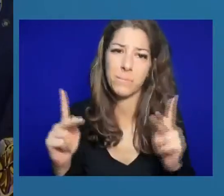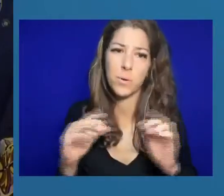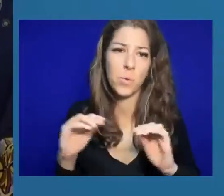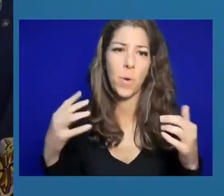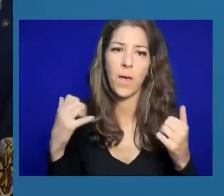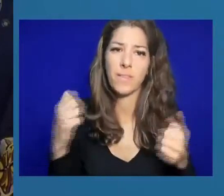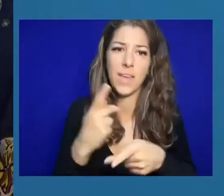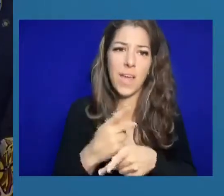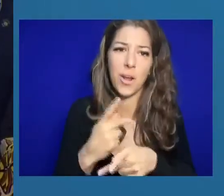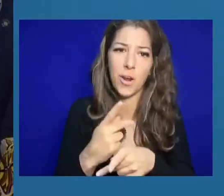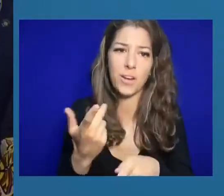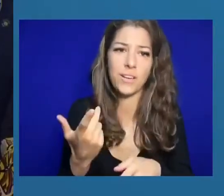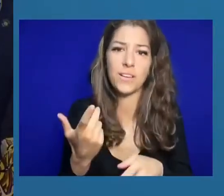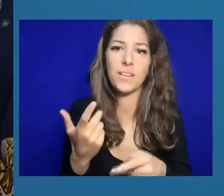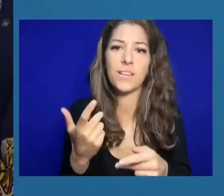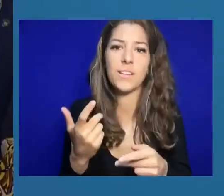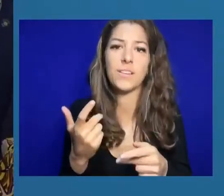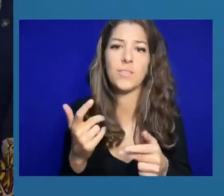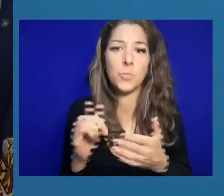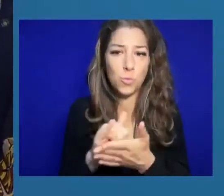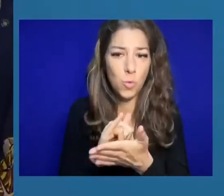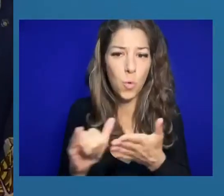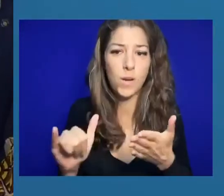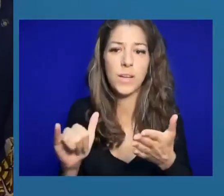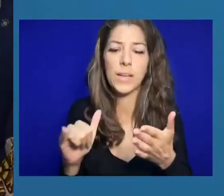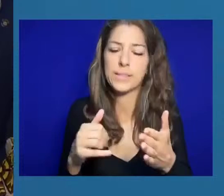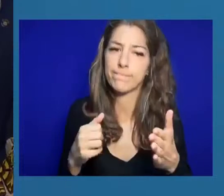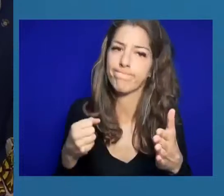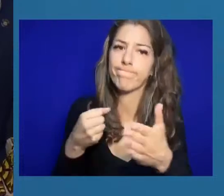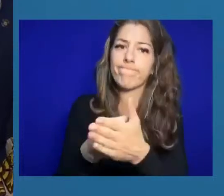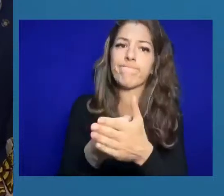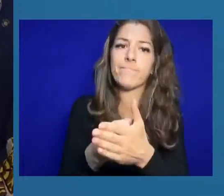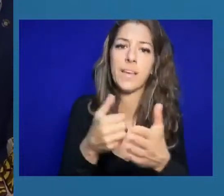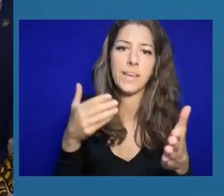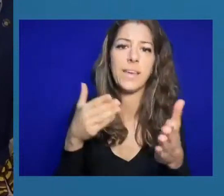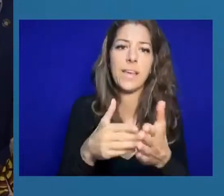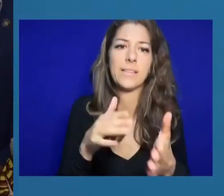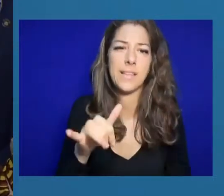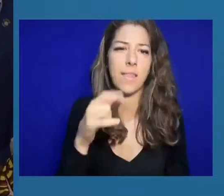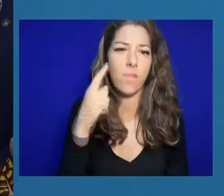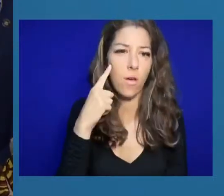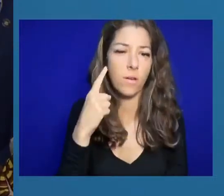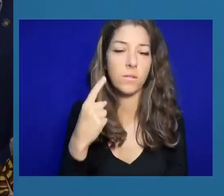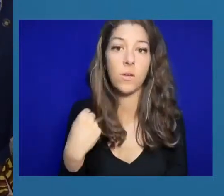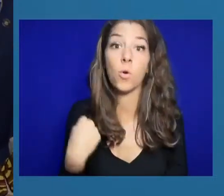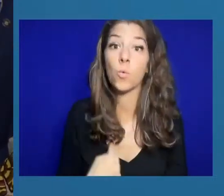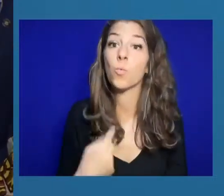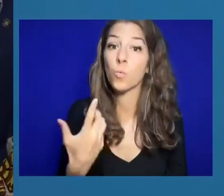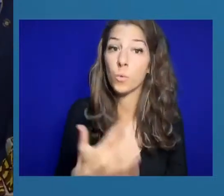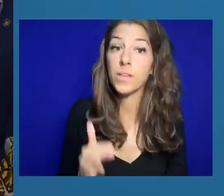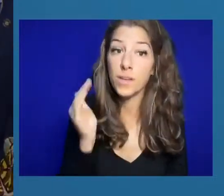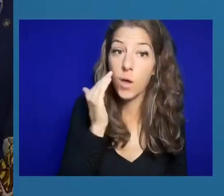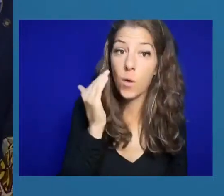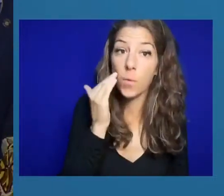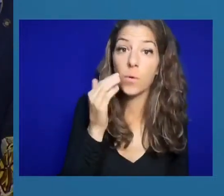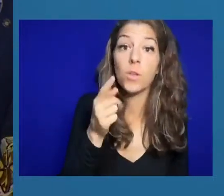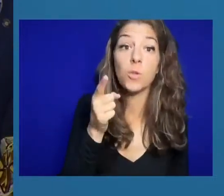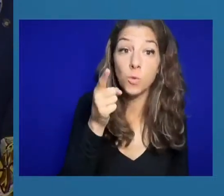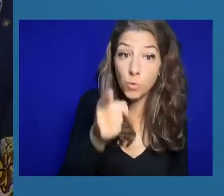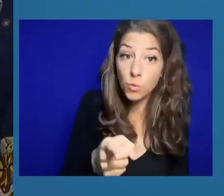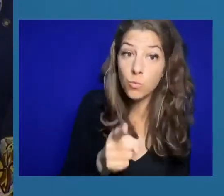York is rowing against that tide. We know that you are